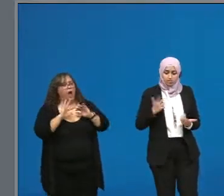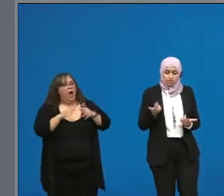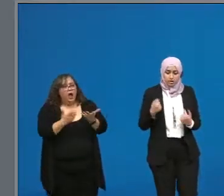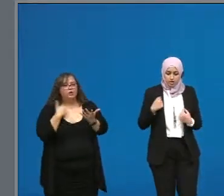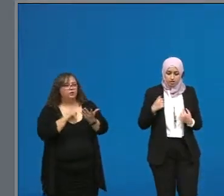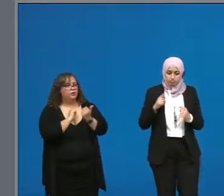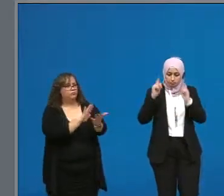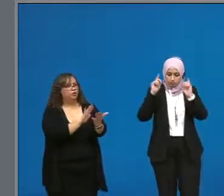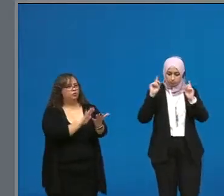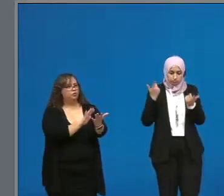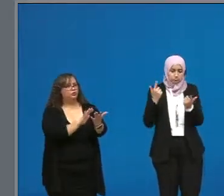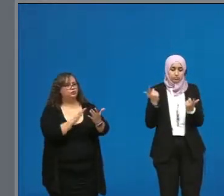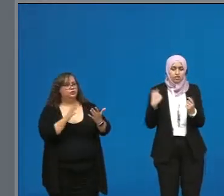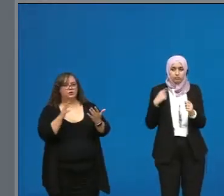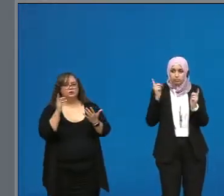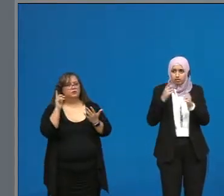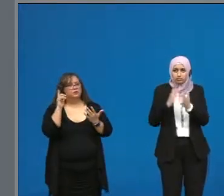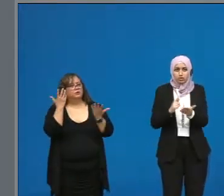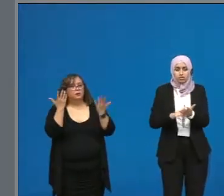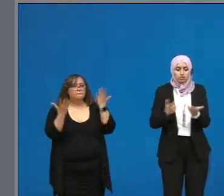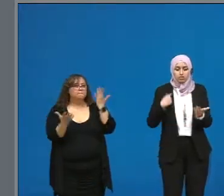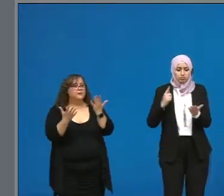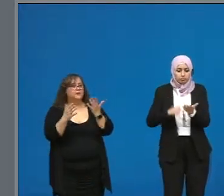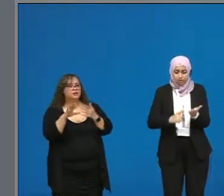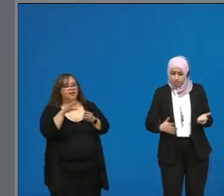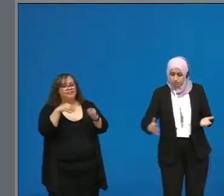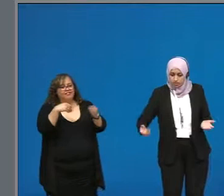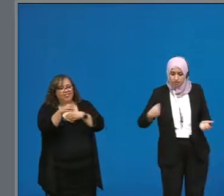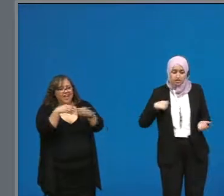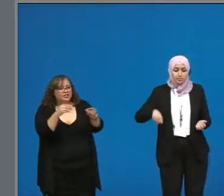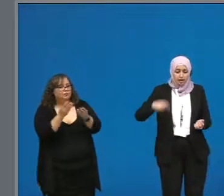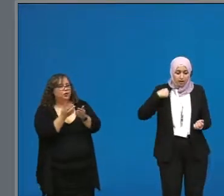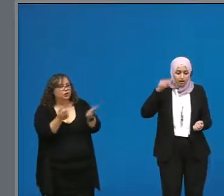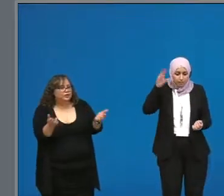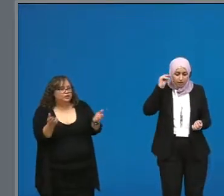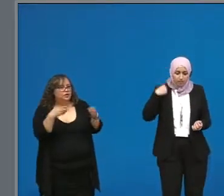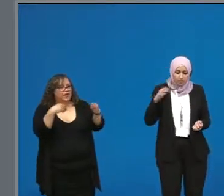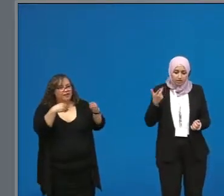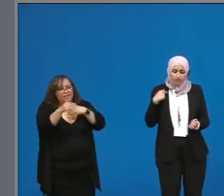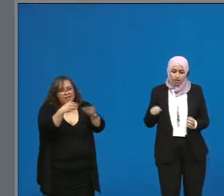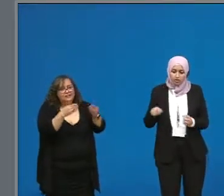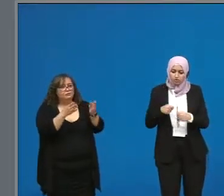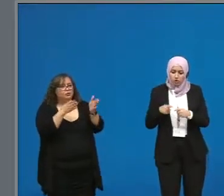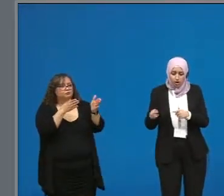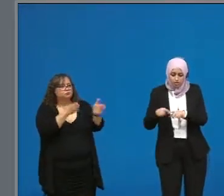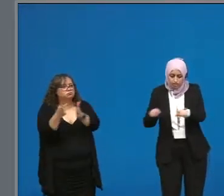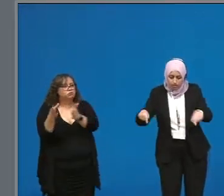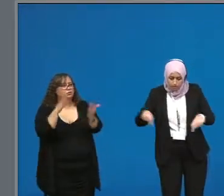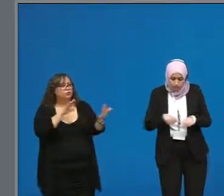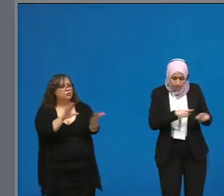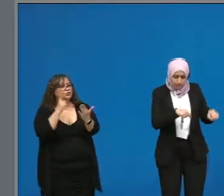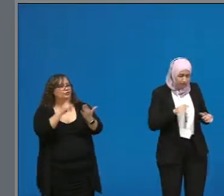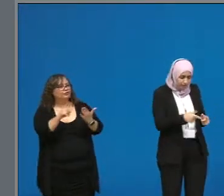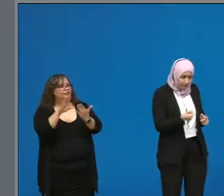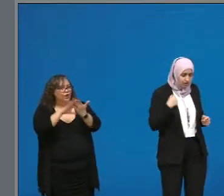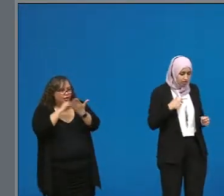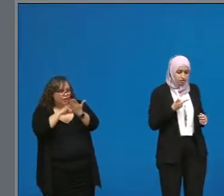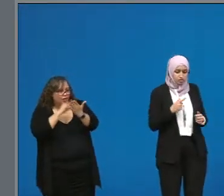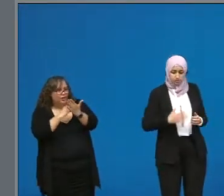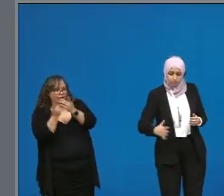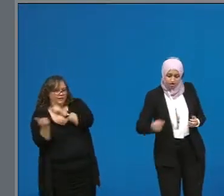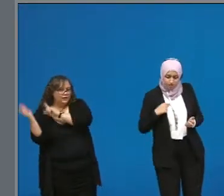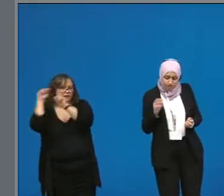create flexible study resources. We create flexible ways to learn and flexible ways to show learning. And that comes back to how we